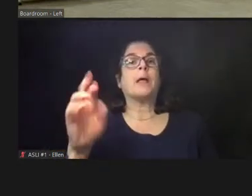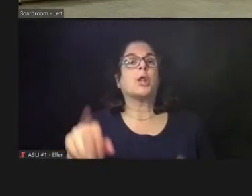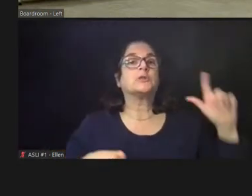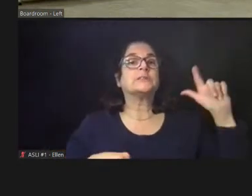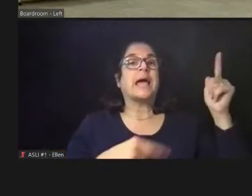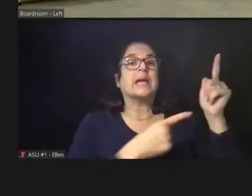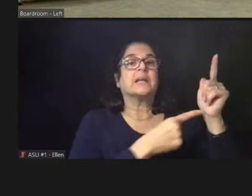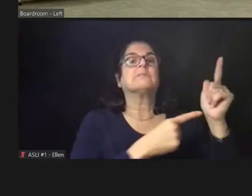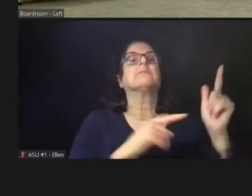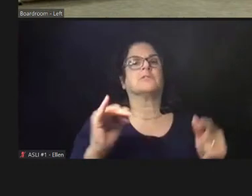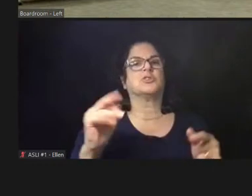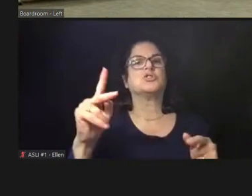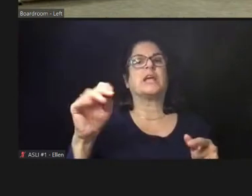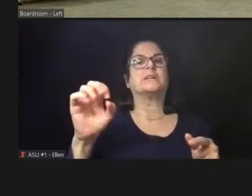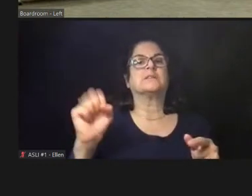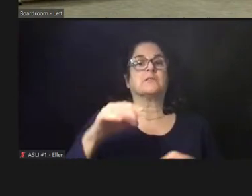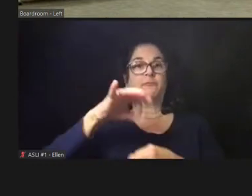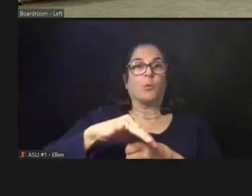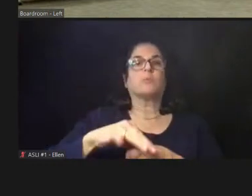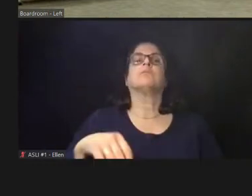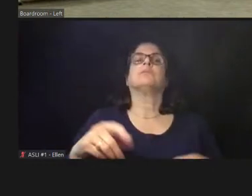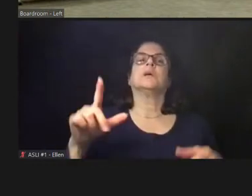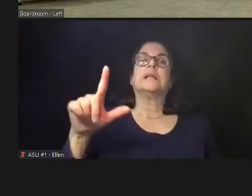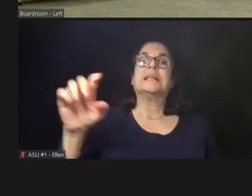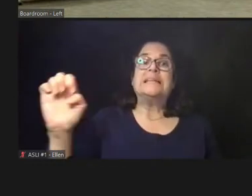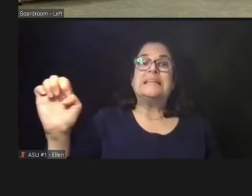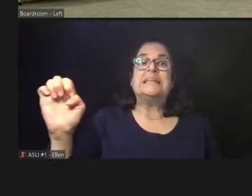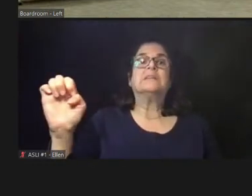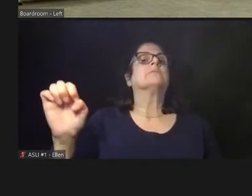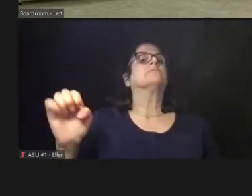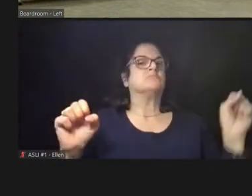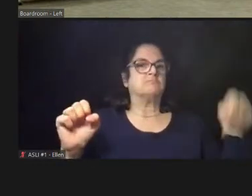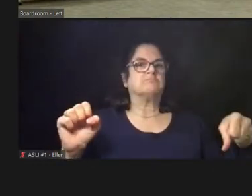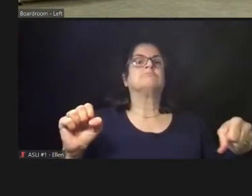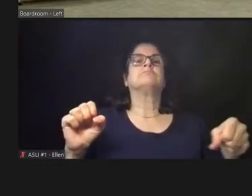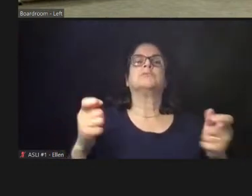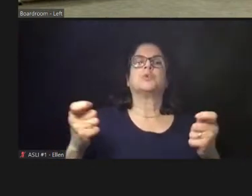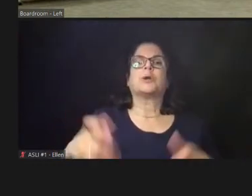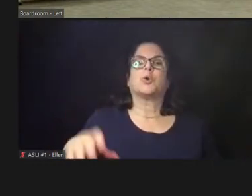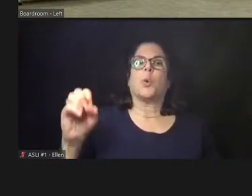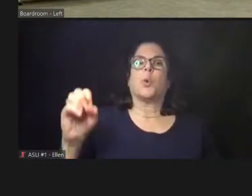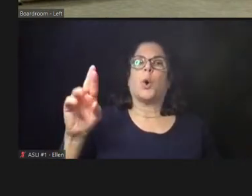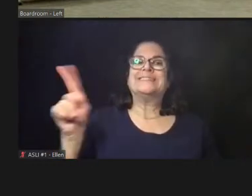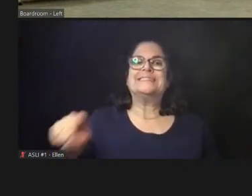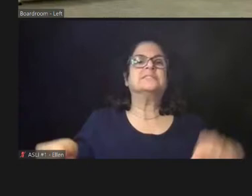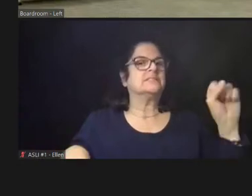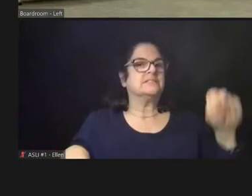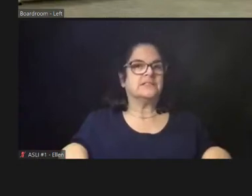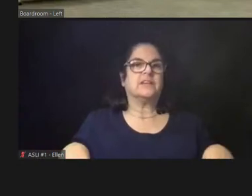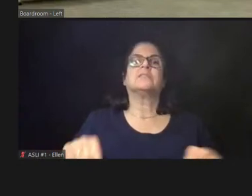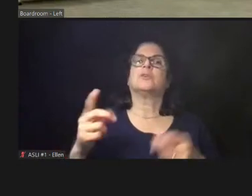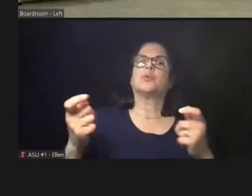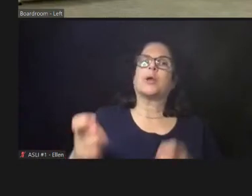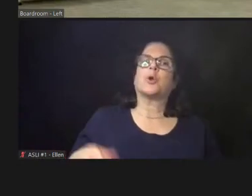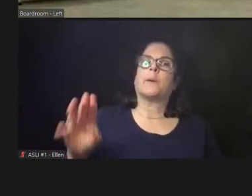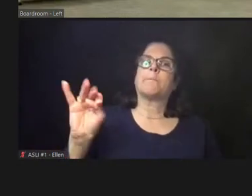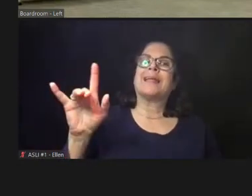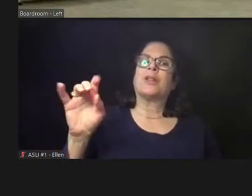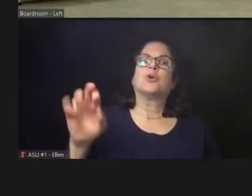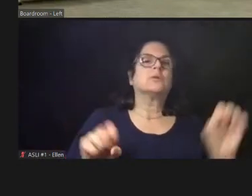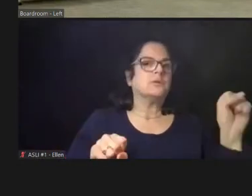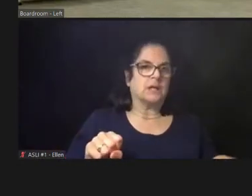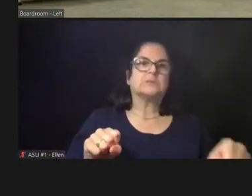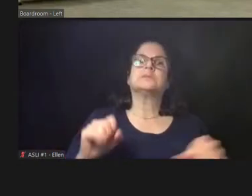Jakes. Director Lee? Yes. Director Ortiz? Yes. Director Miller? Yes.